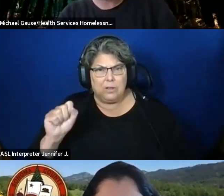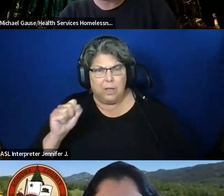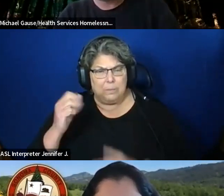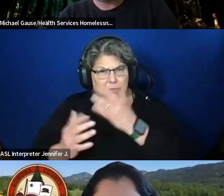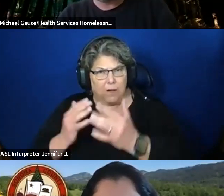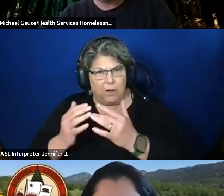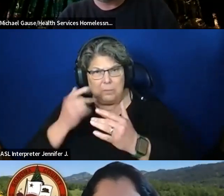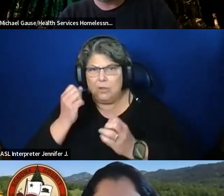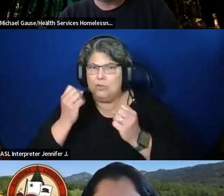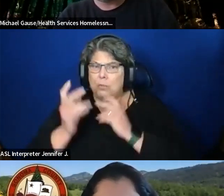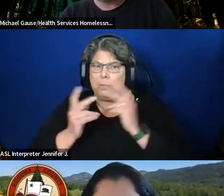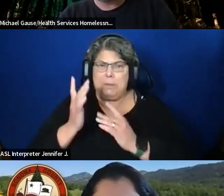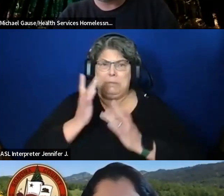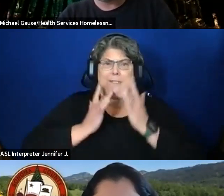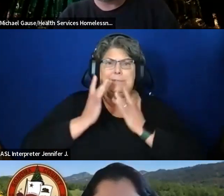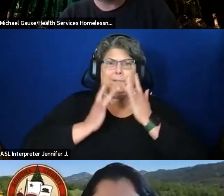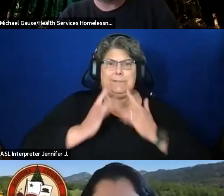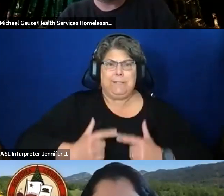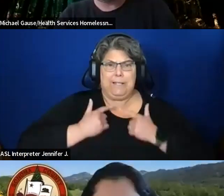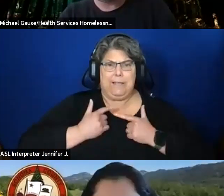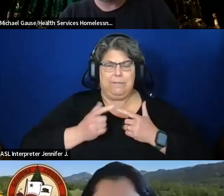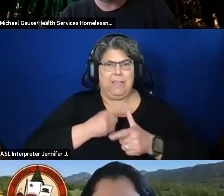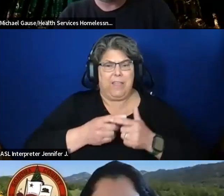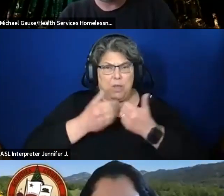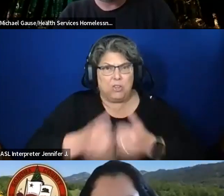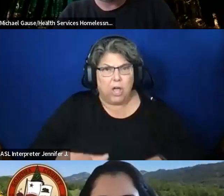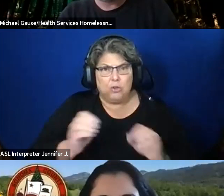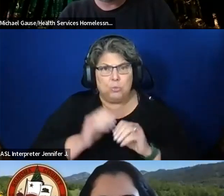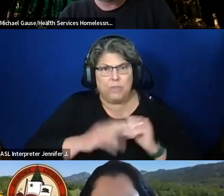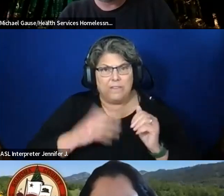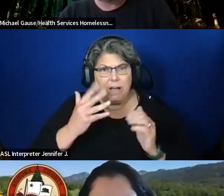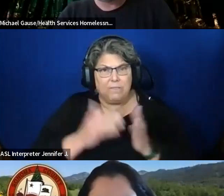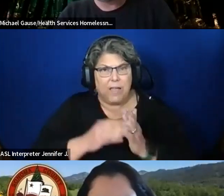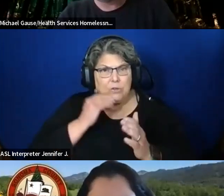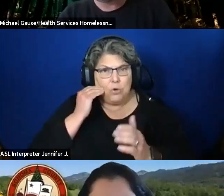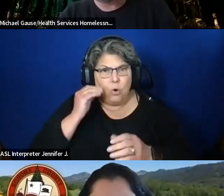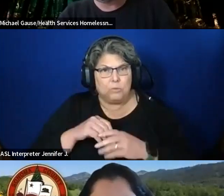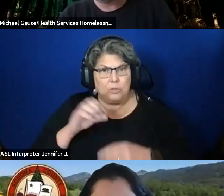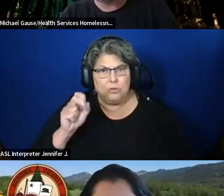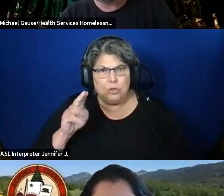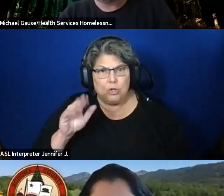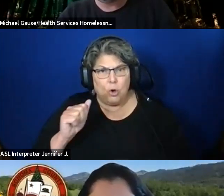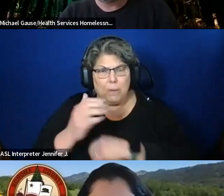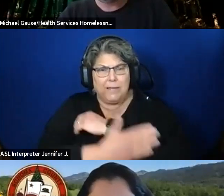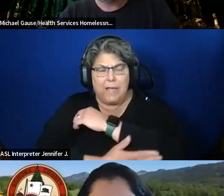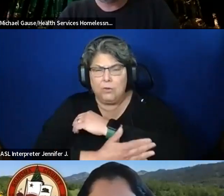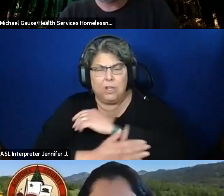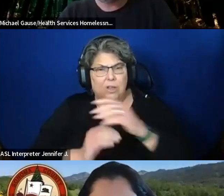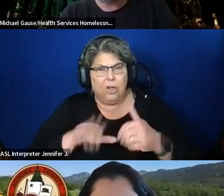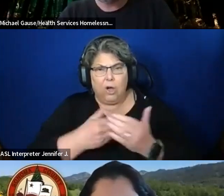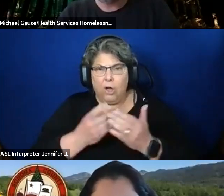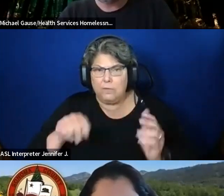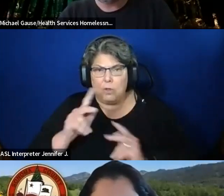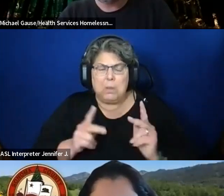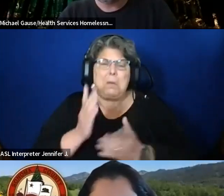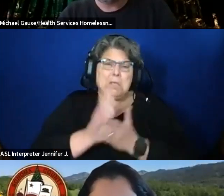had the loss of more than 5,000 homes in Sonoma County, all of those individuals who are either some covered